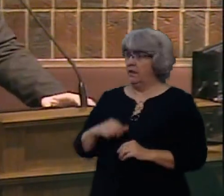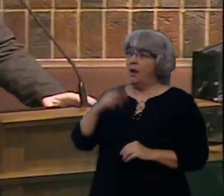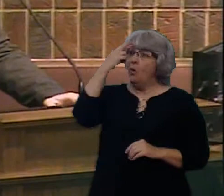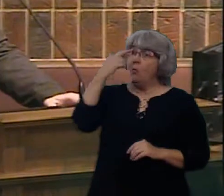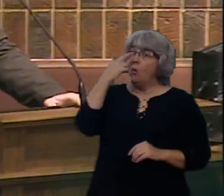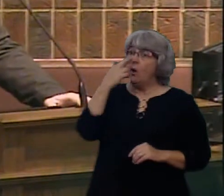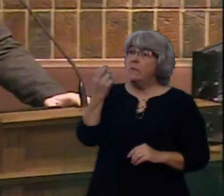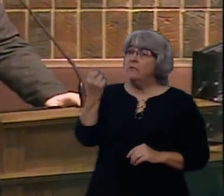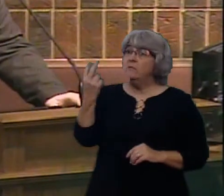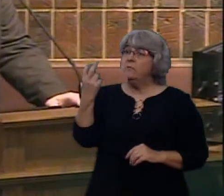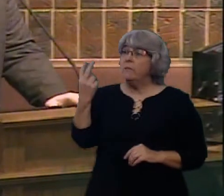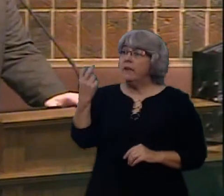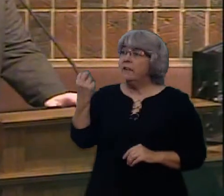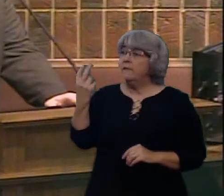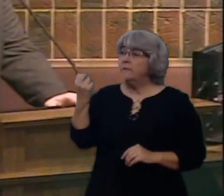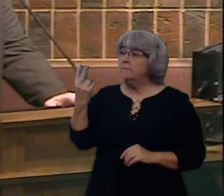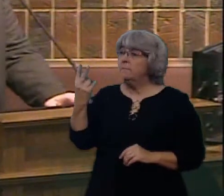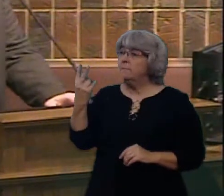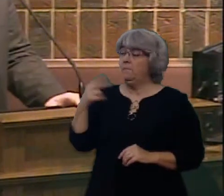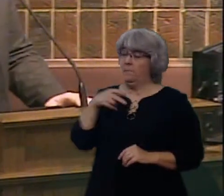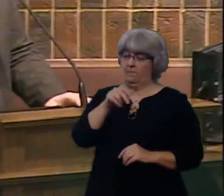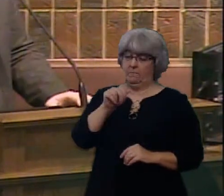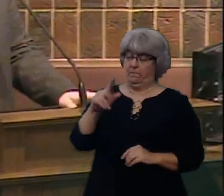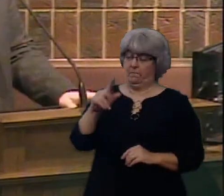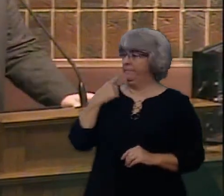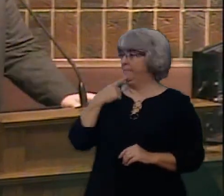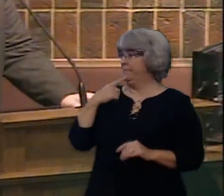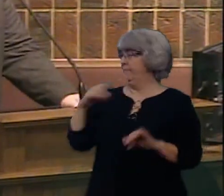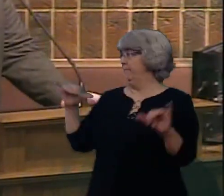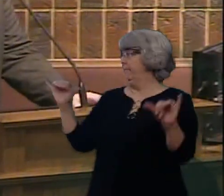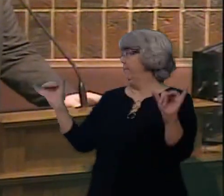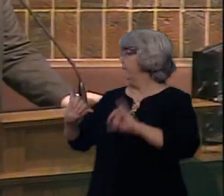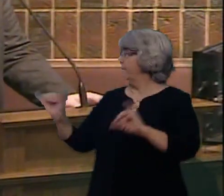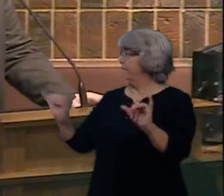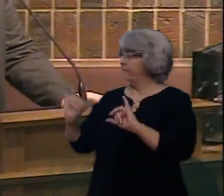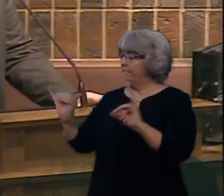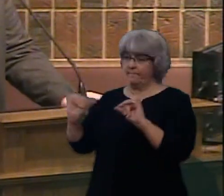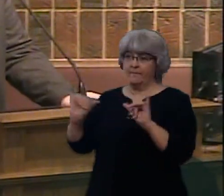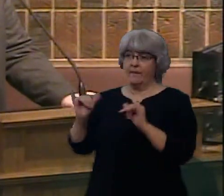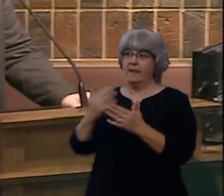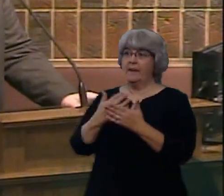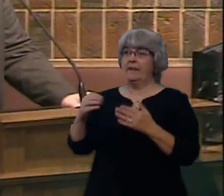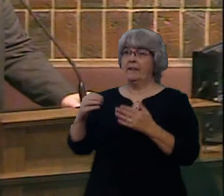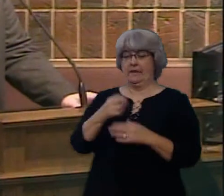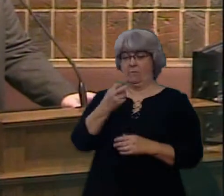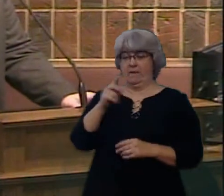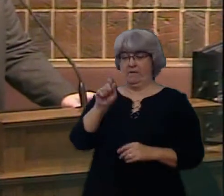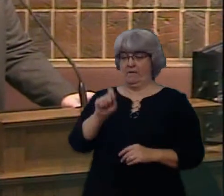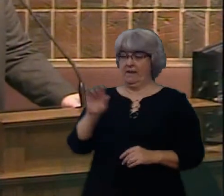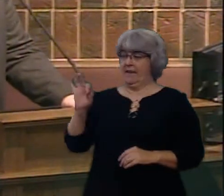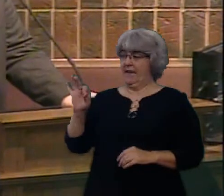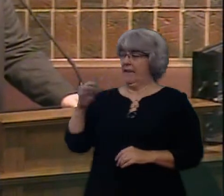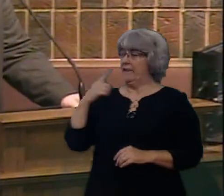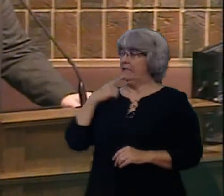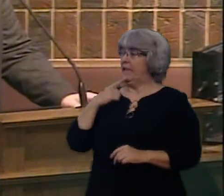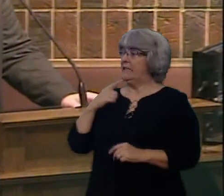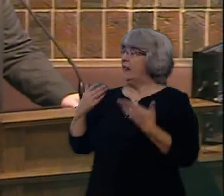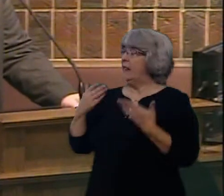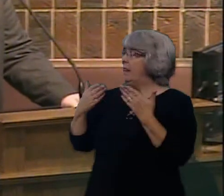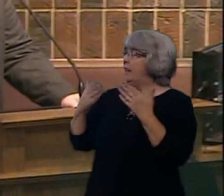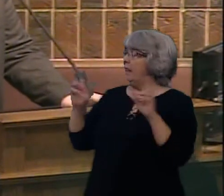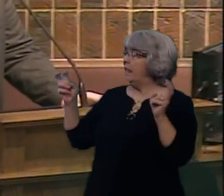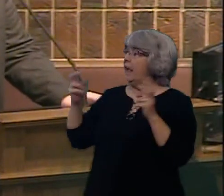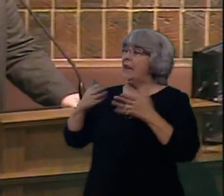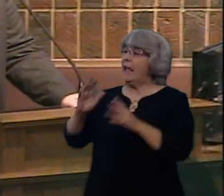Romans chapter 12. Paul says the same thing, and he starts it off in Romans 12:9 says, let love be genuine, abhor what